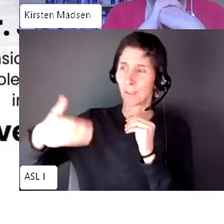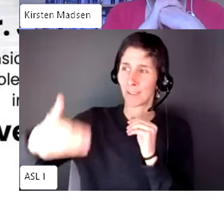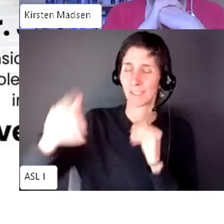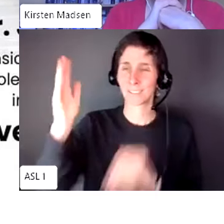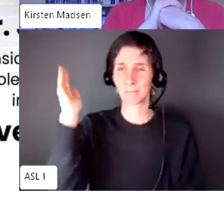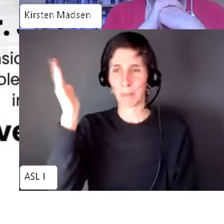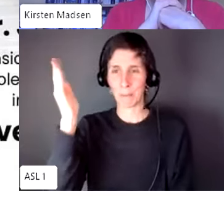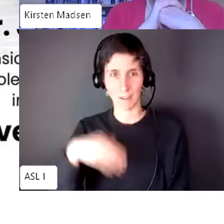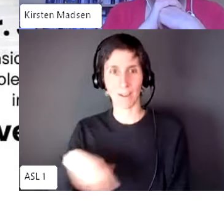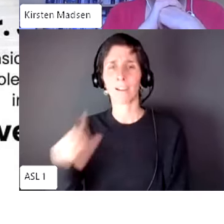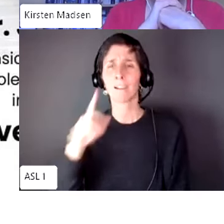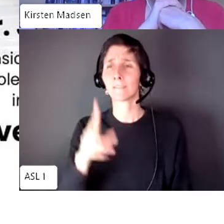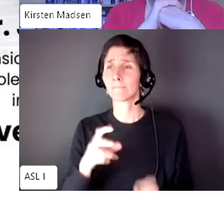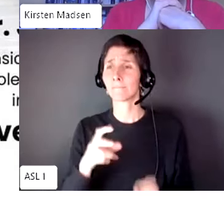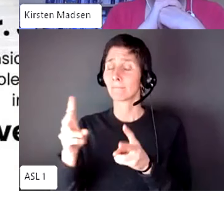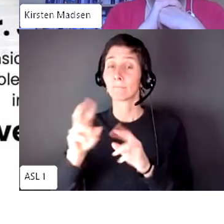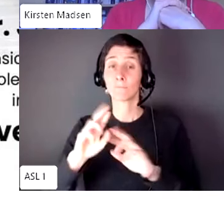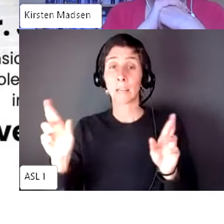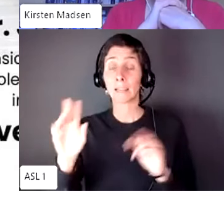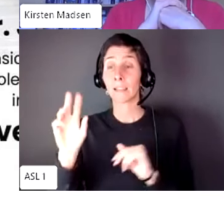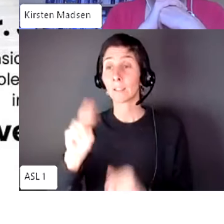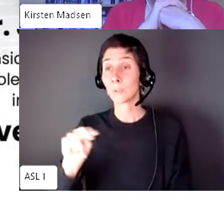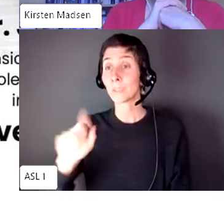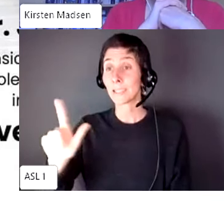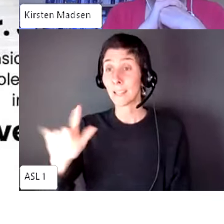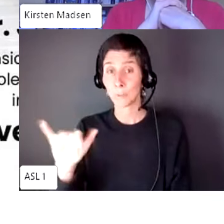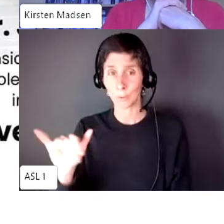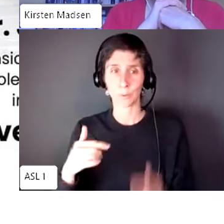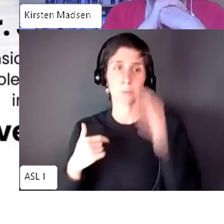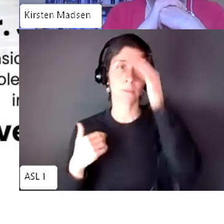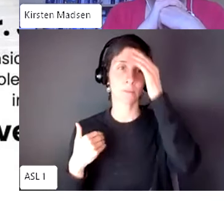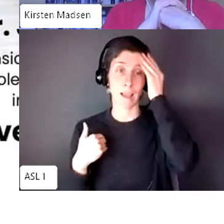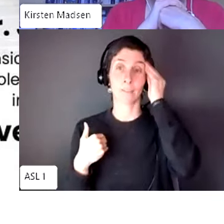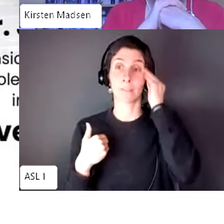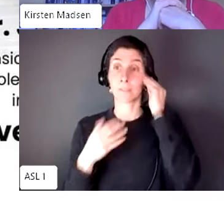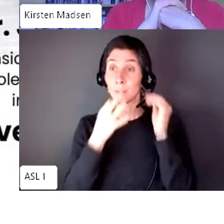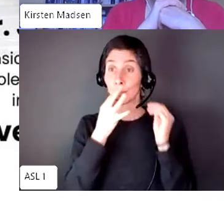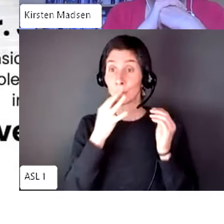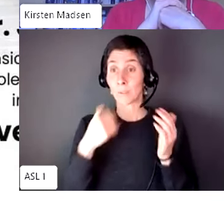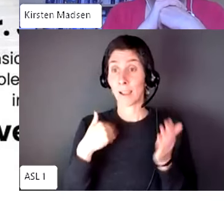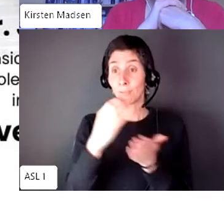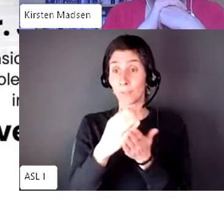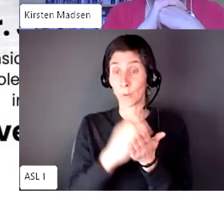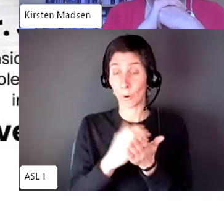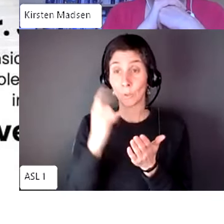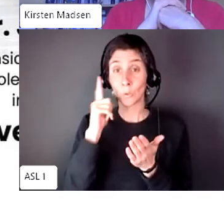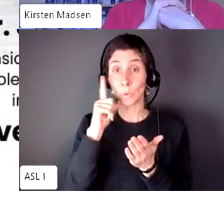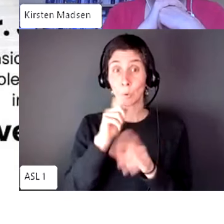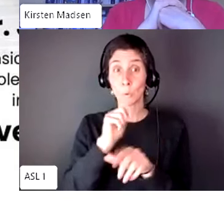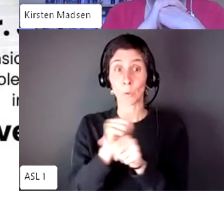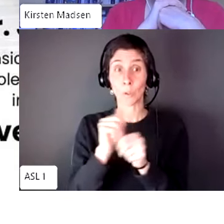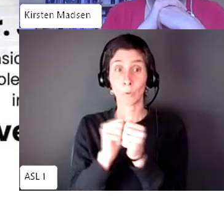We post them in our newsletter. We do have a course coming up for those who are doing frontline intervention on risk of